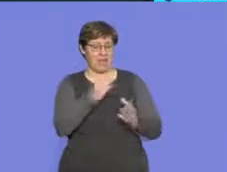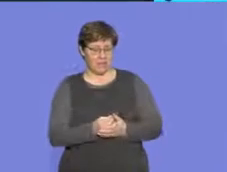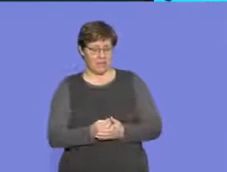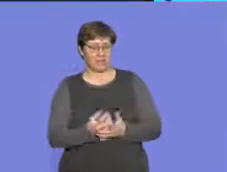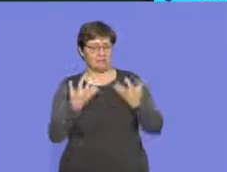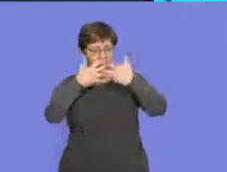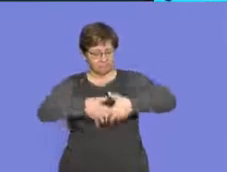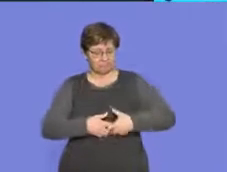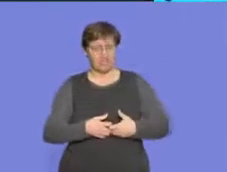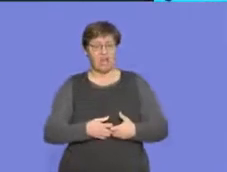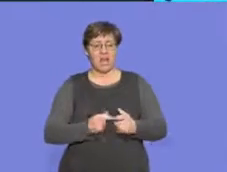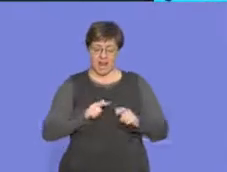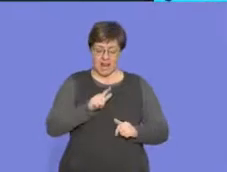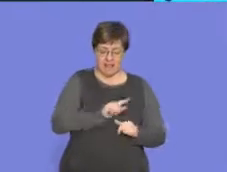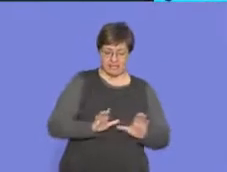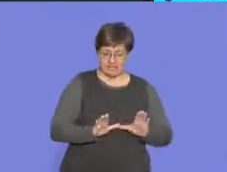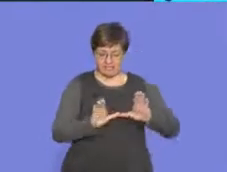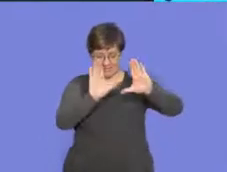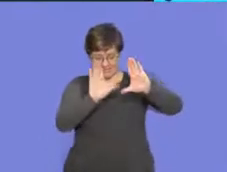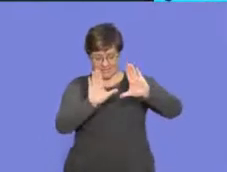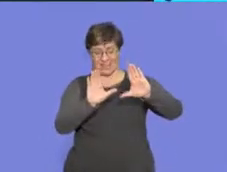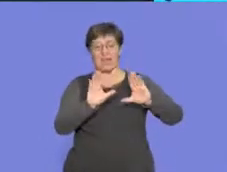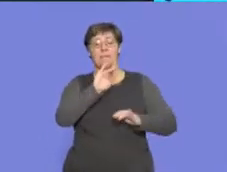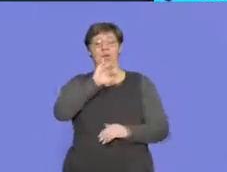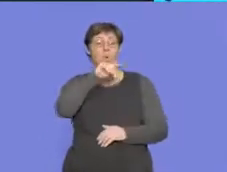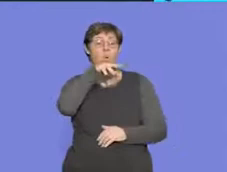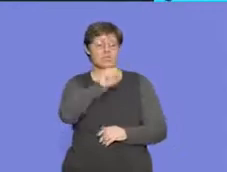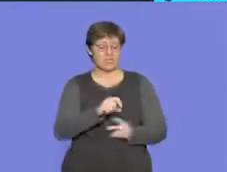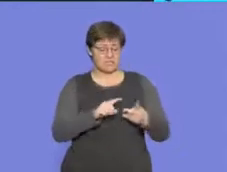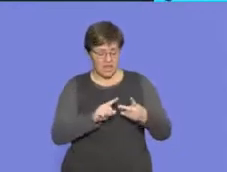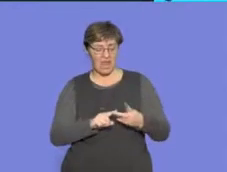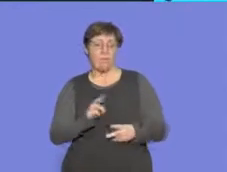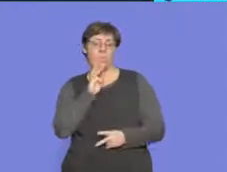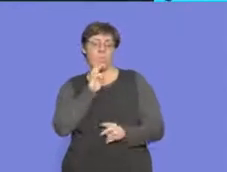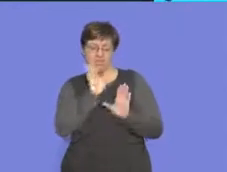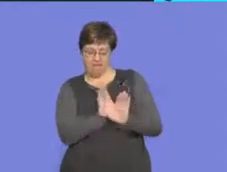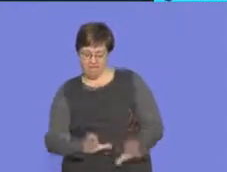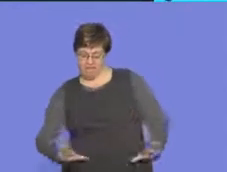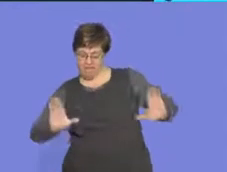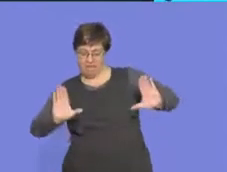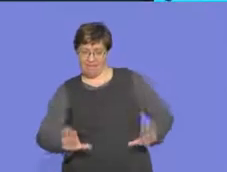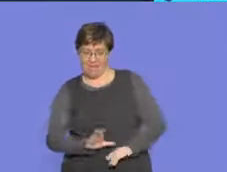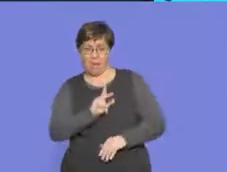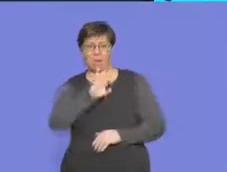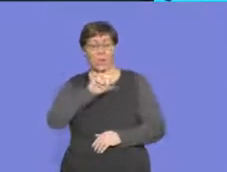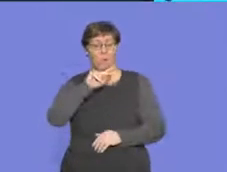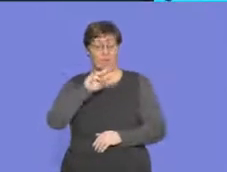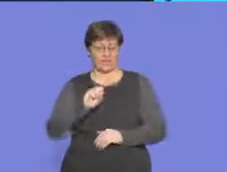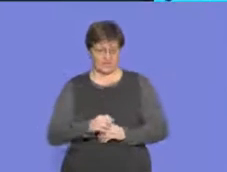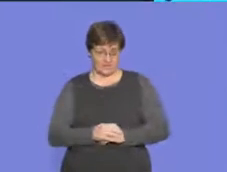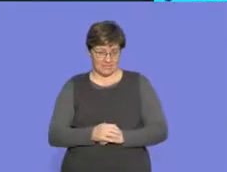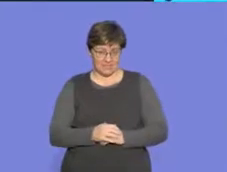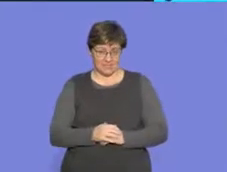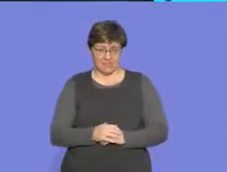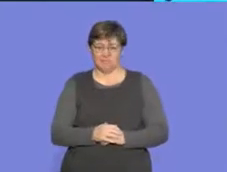of terrestrial biomes, those are the ones that are found on land, as well as the biomes along our coast. So in our lesson today, we're going to focus on